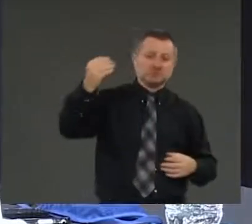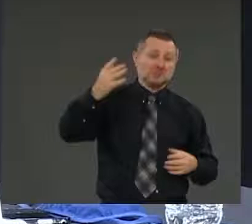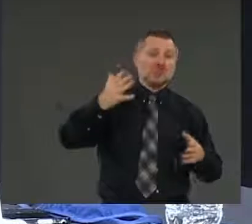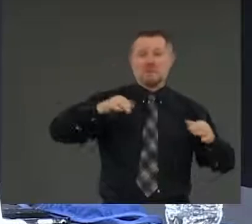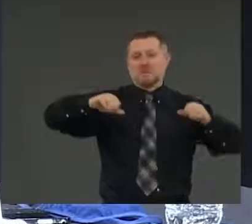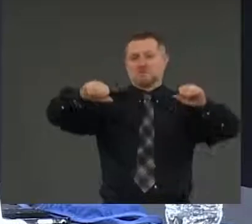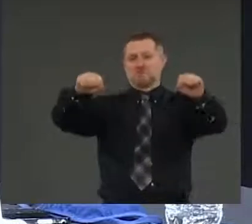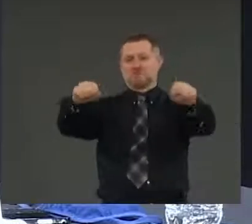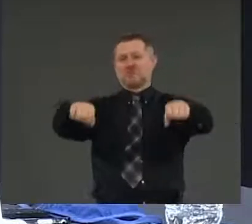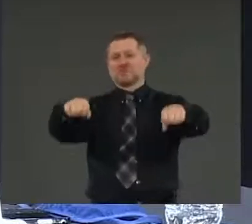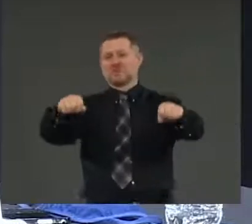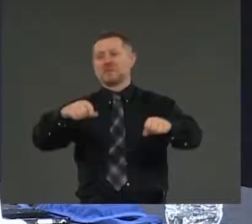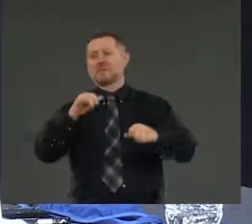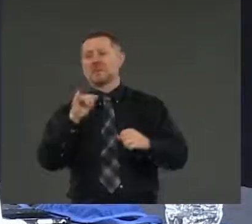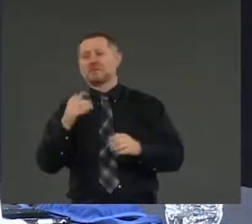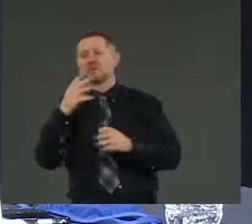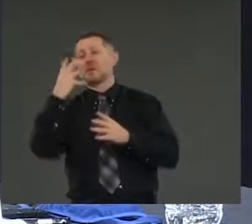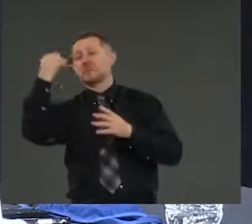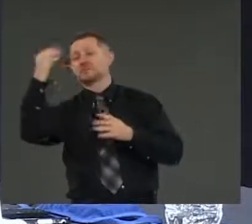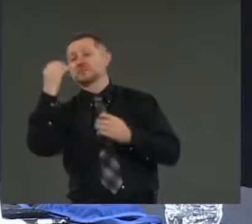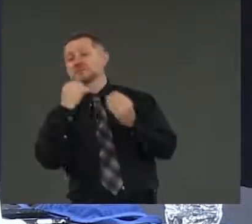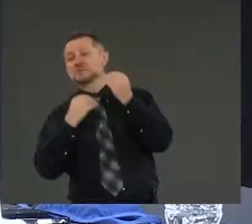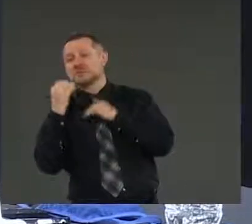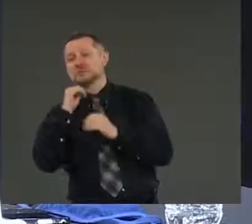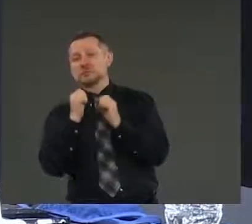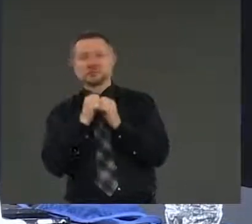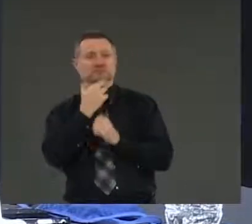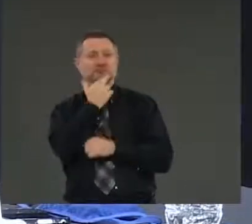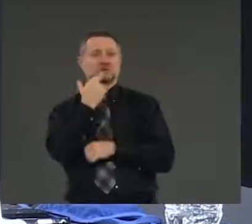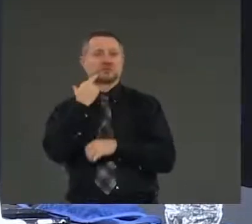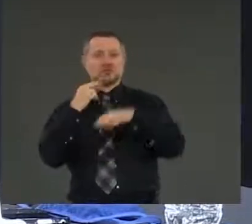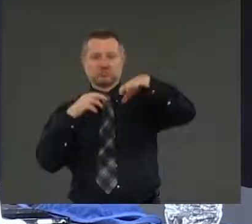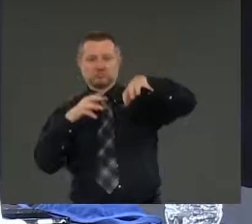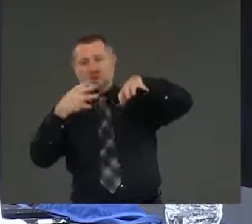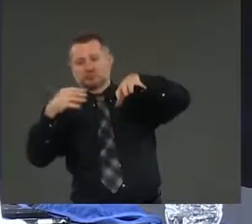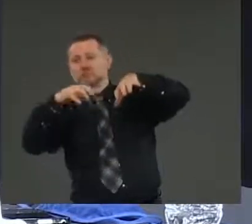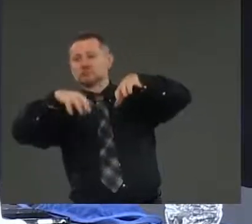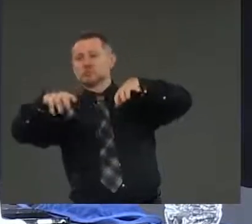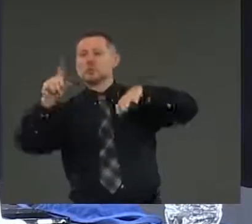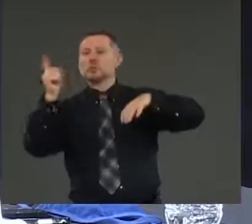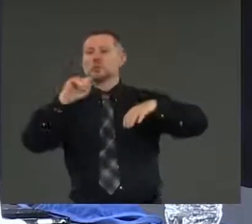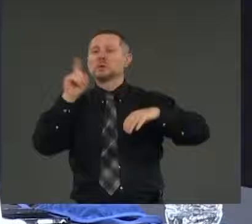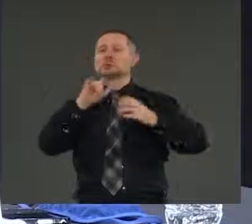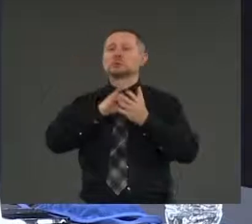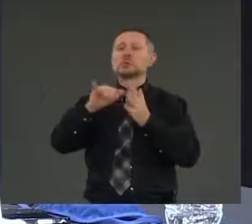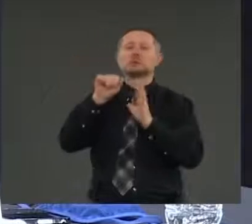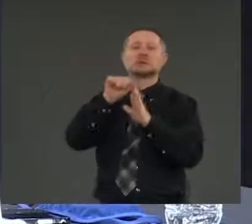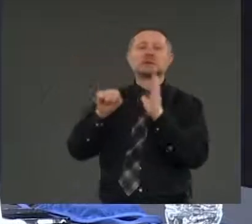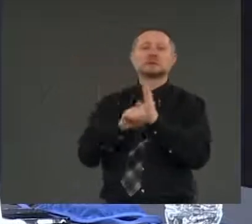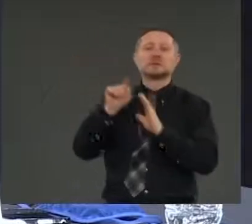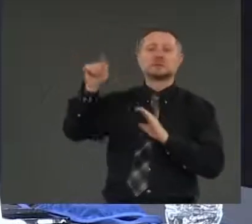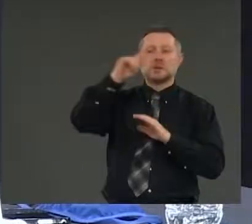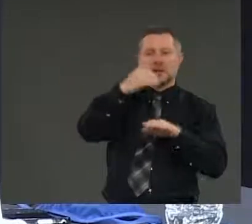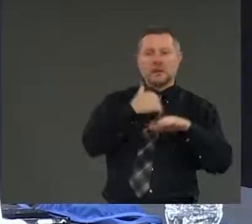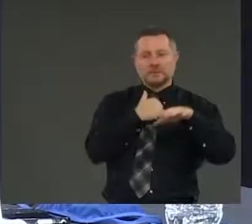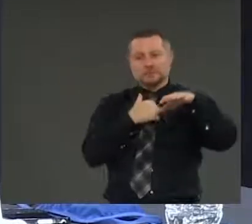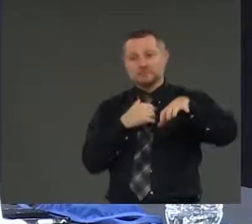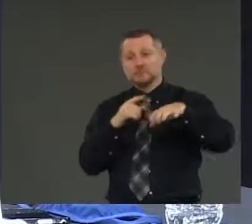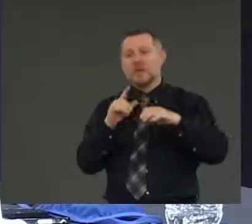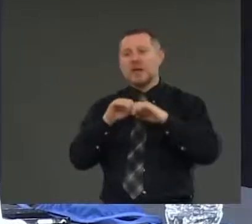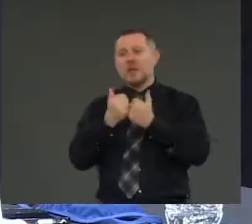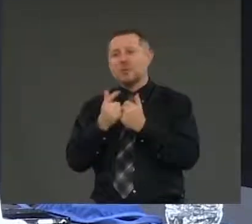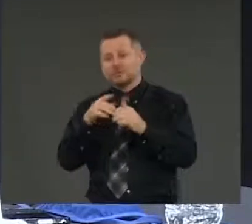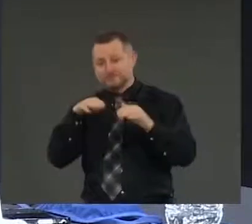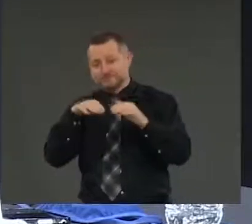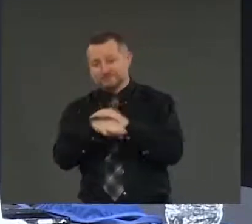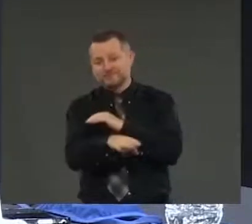could separate outdoor dining. It's a little different depending on which parts of the state, right? And what access you have to sidewalks and